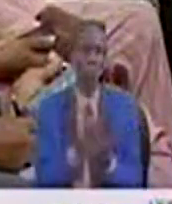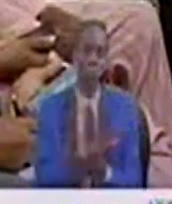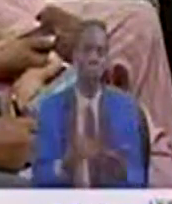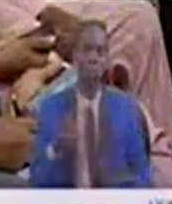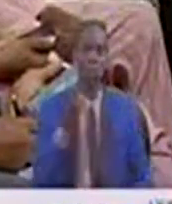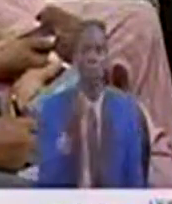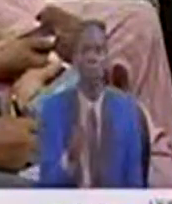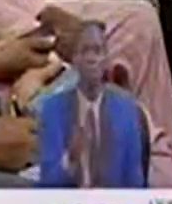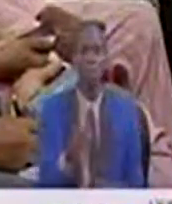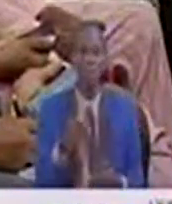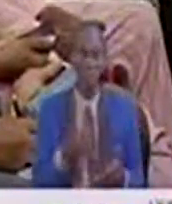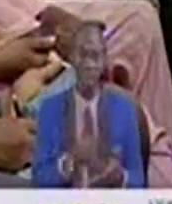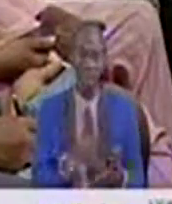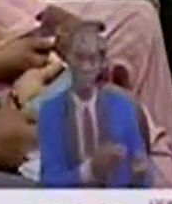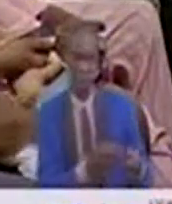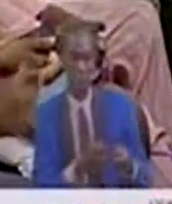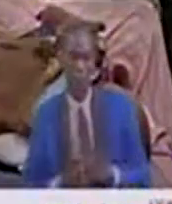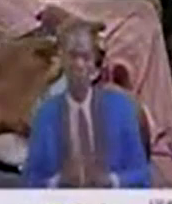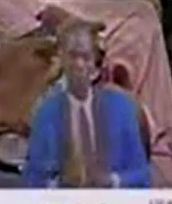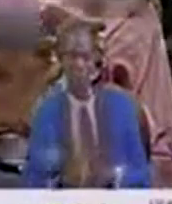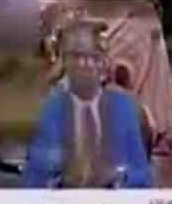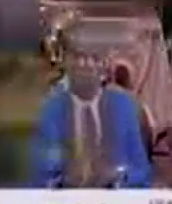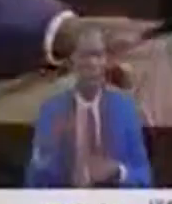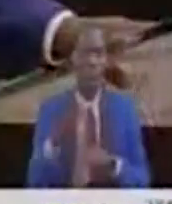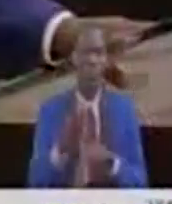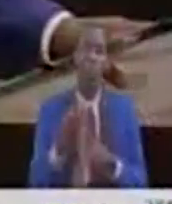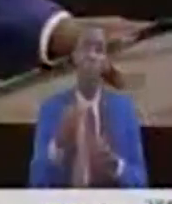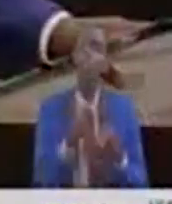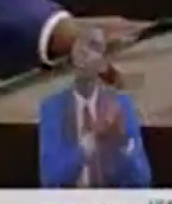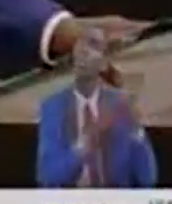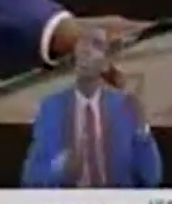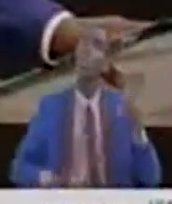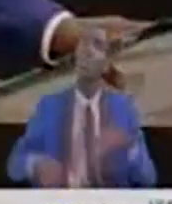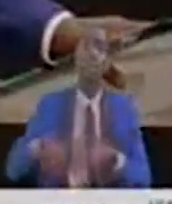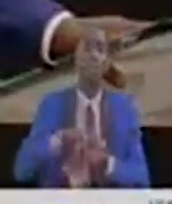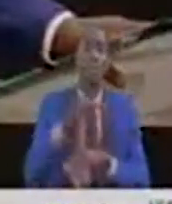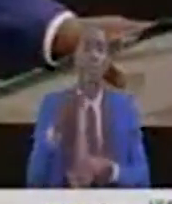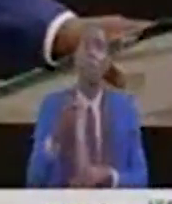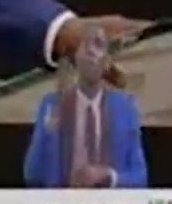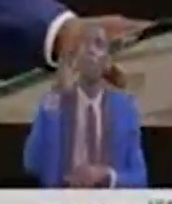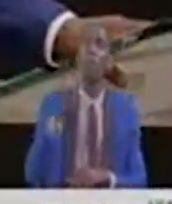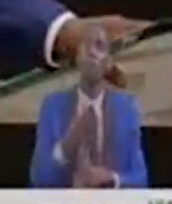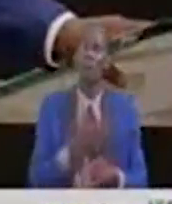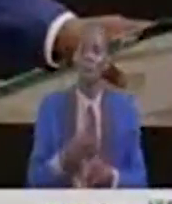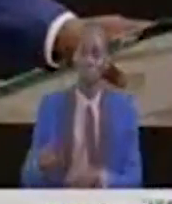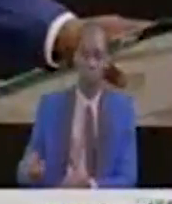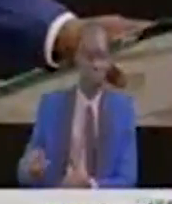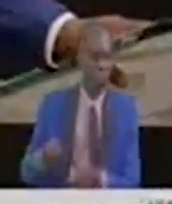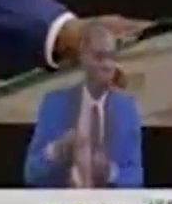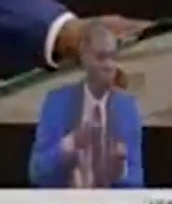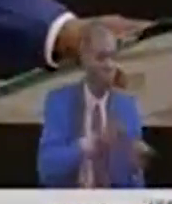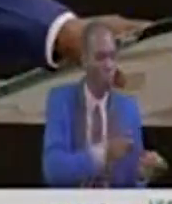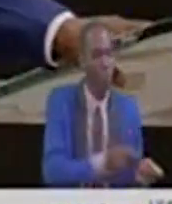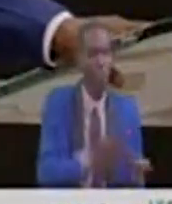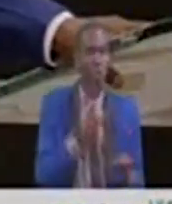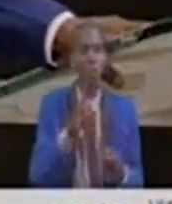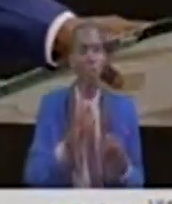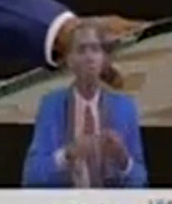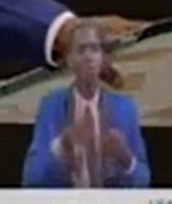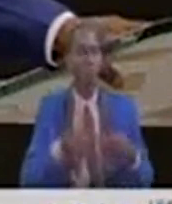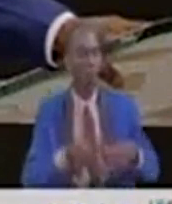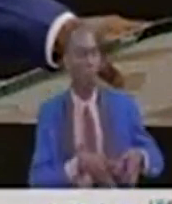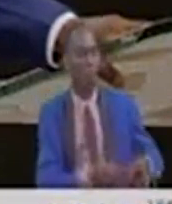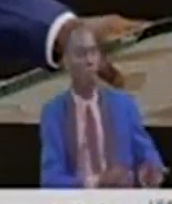you. It pulls you away from the kingdom of God, and it puts you in the direction of going to